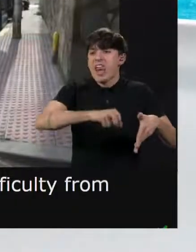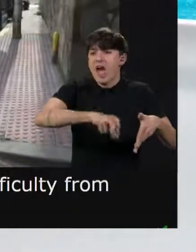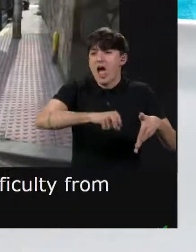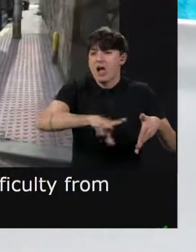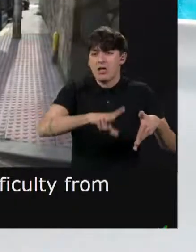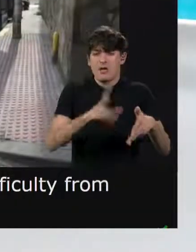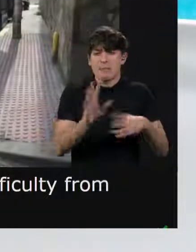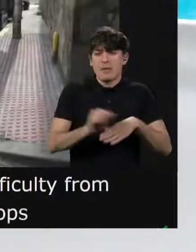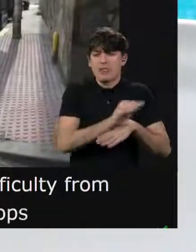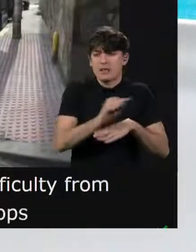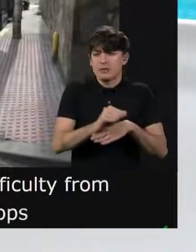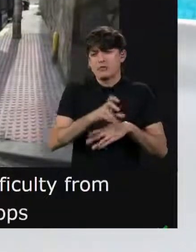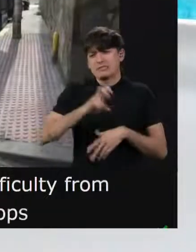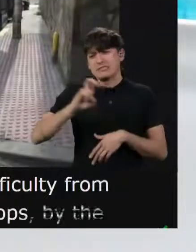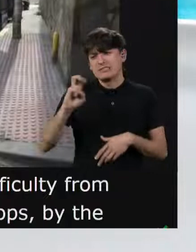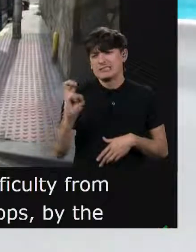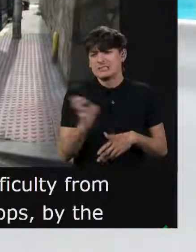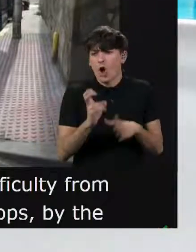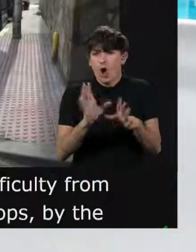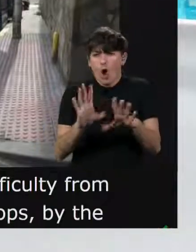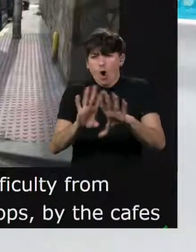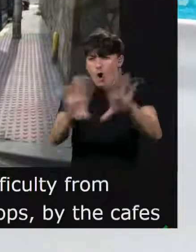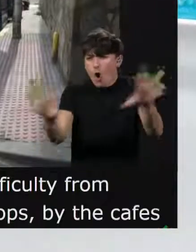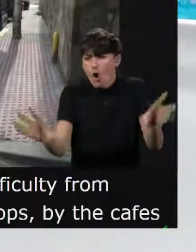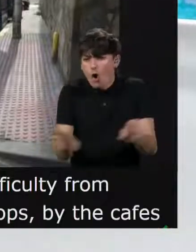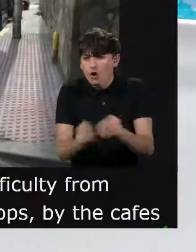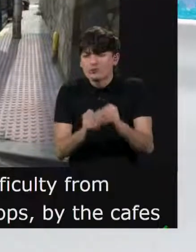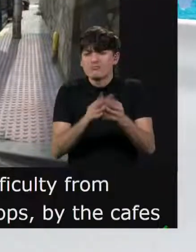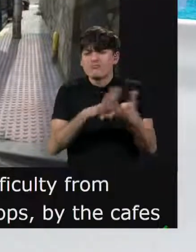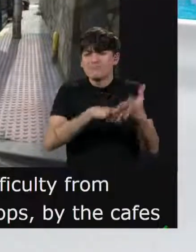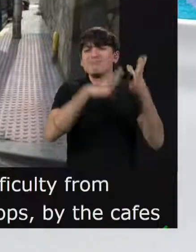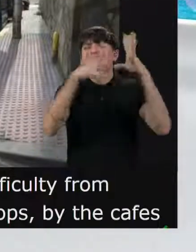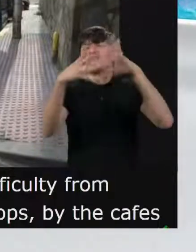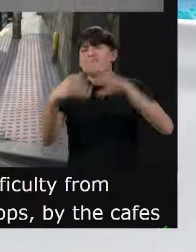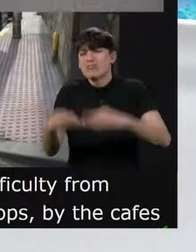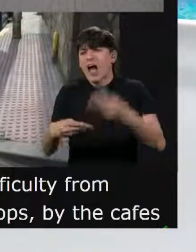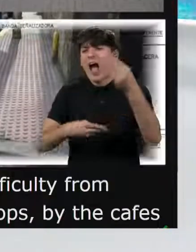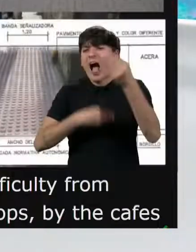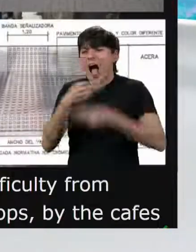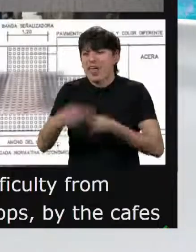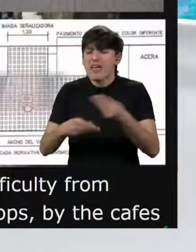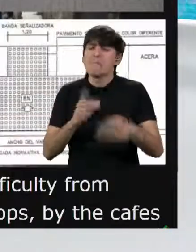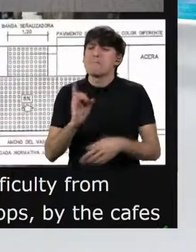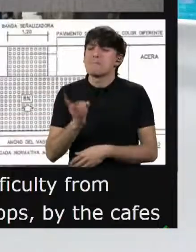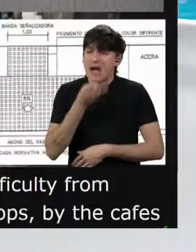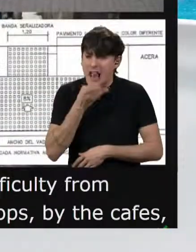cafes, urban furniture. All of this